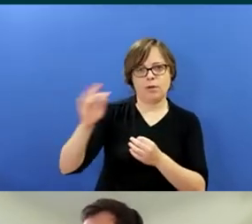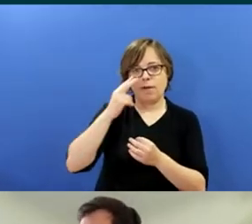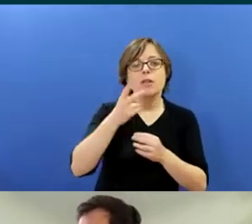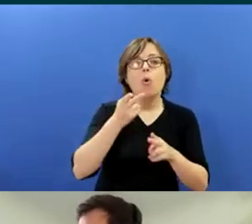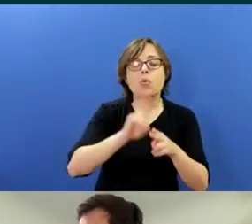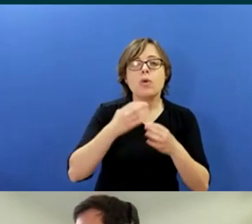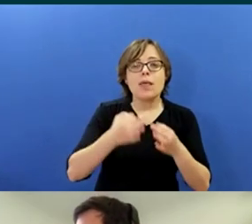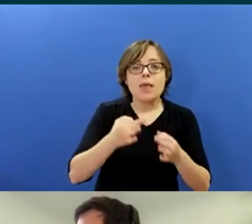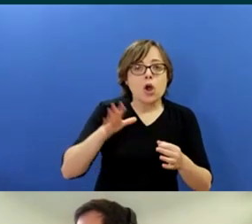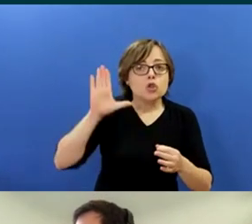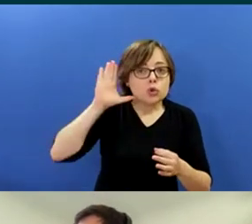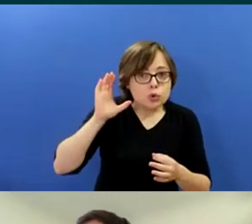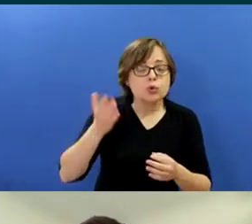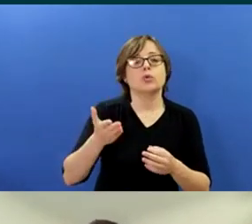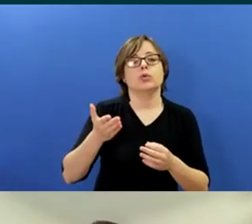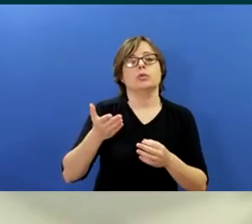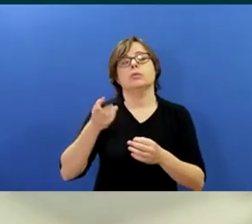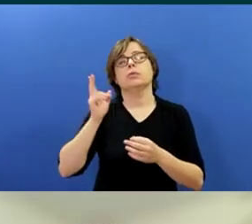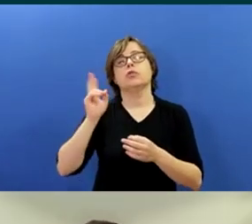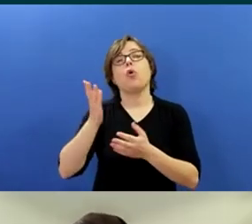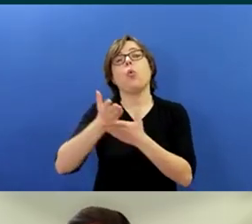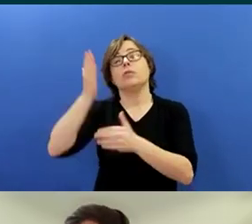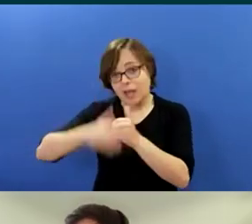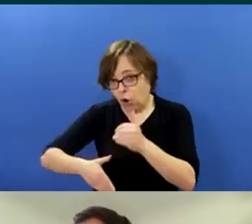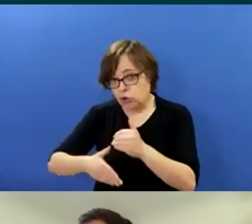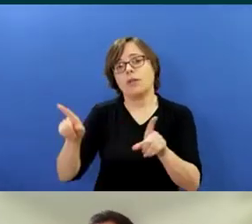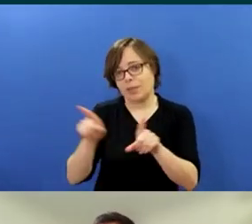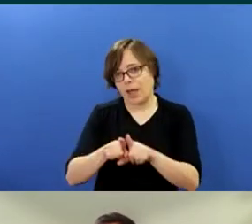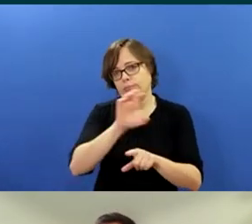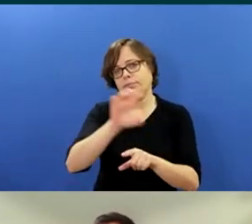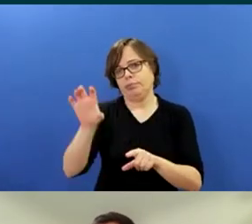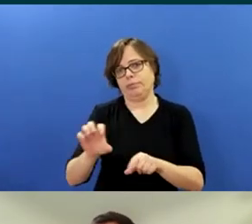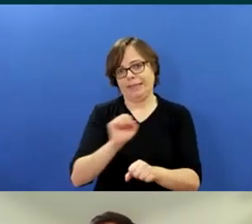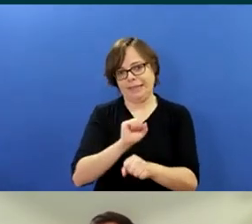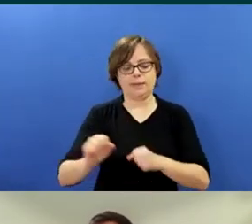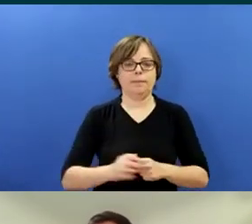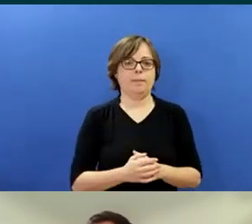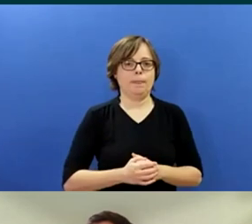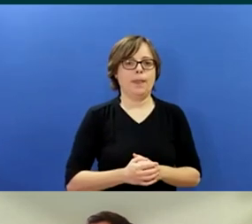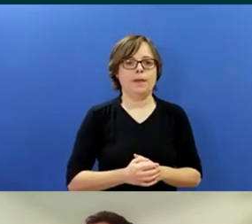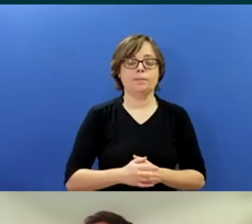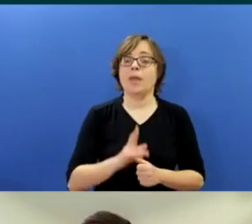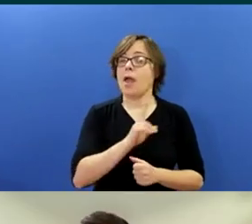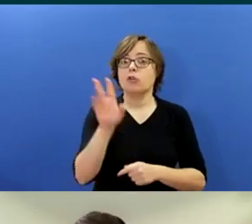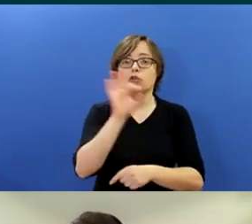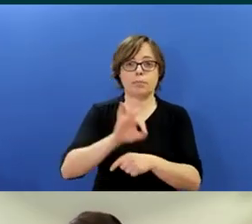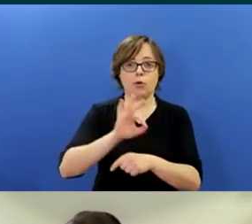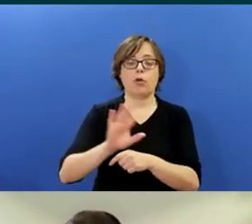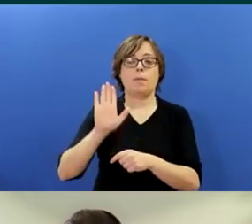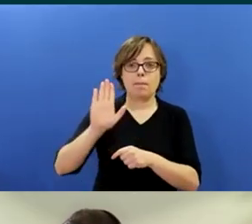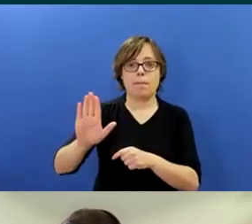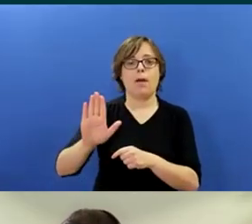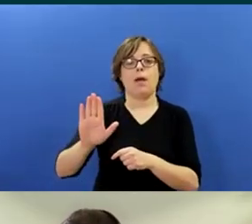past processes are here. And each project gets a tile like this.